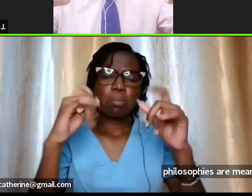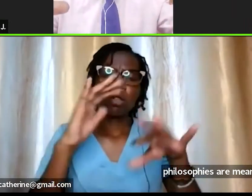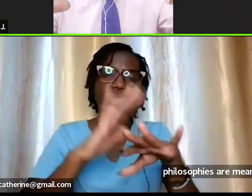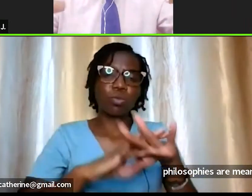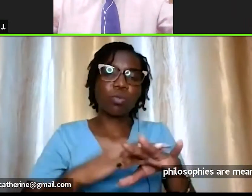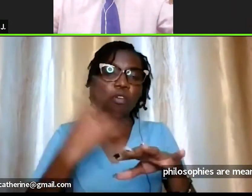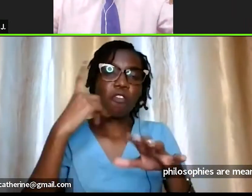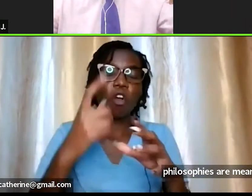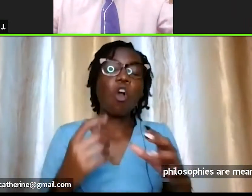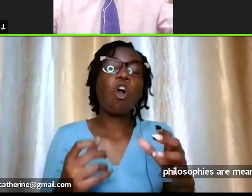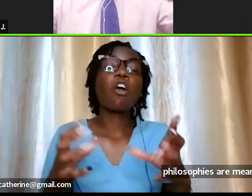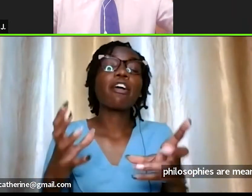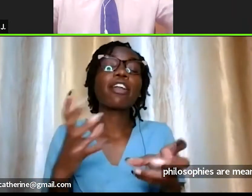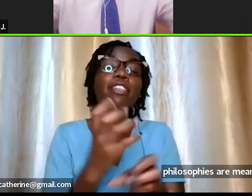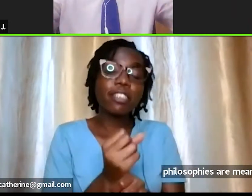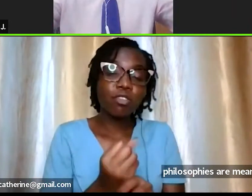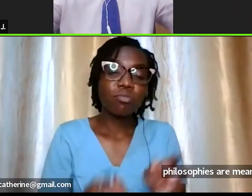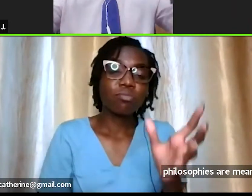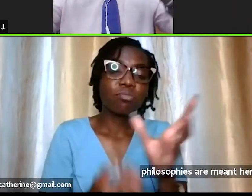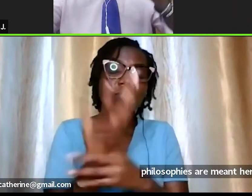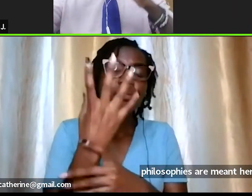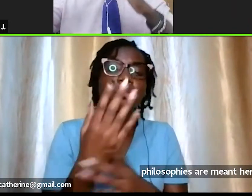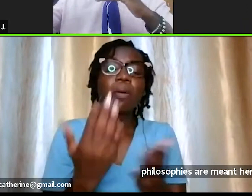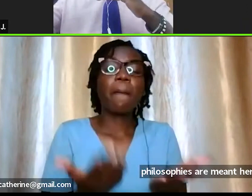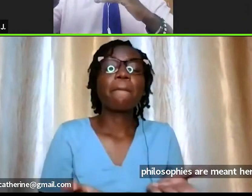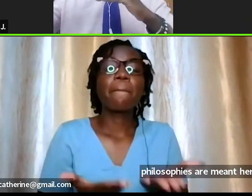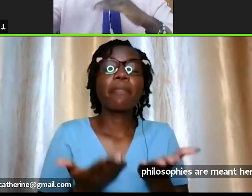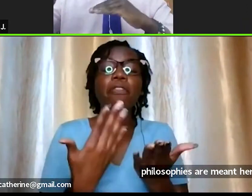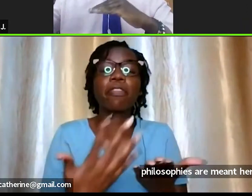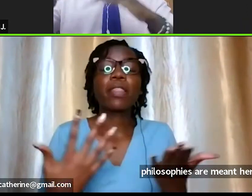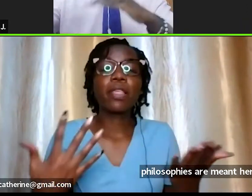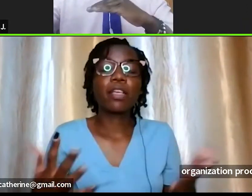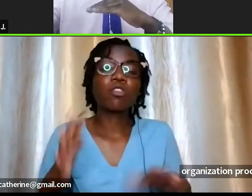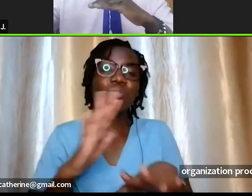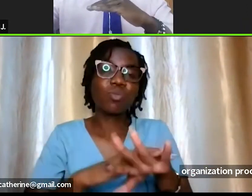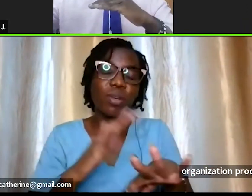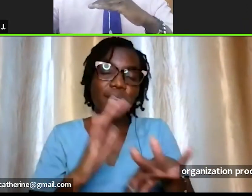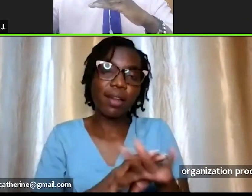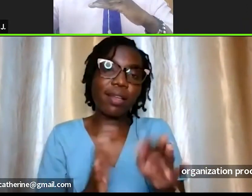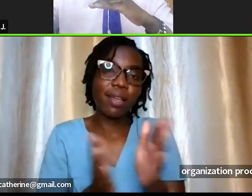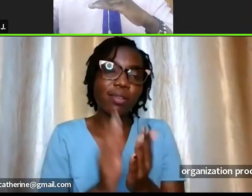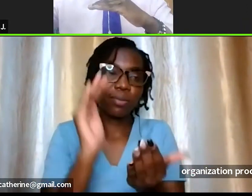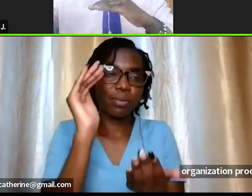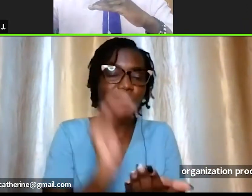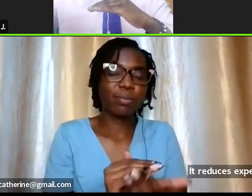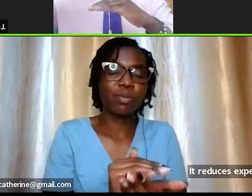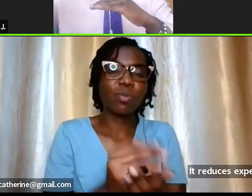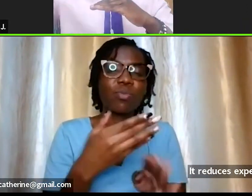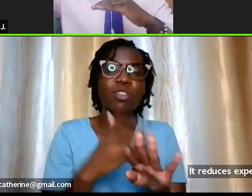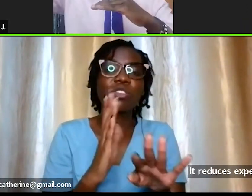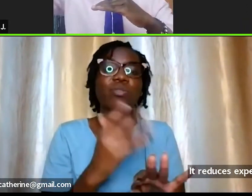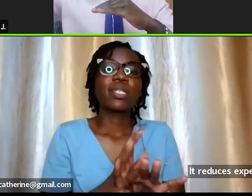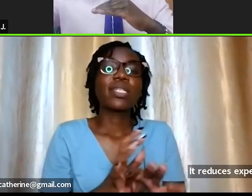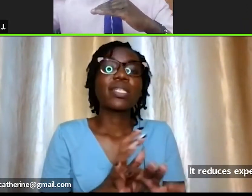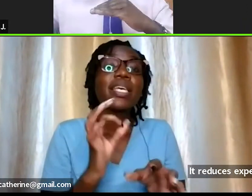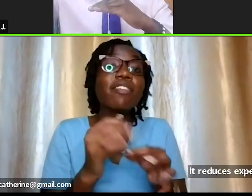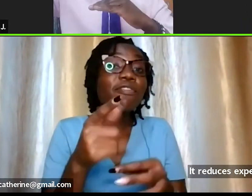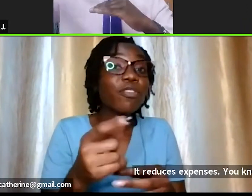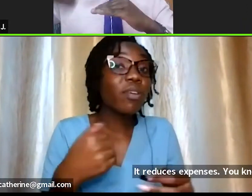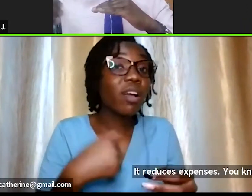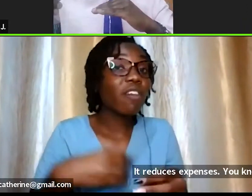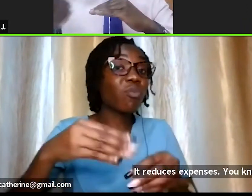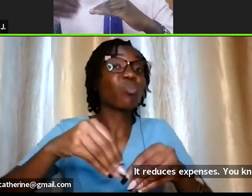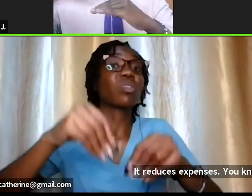good products, it reduces expenses. You know, when you produce quality products, it means you will attract